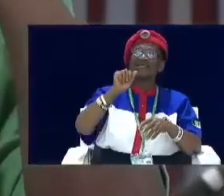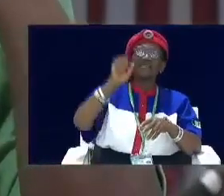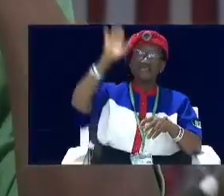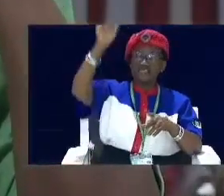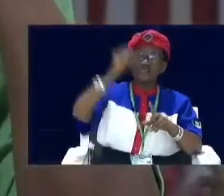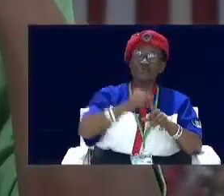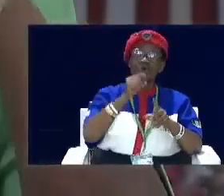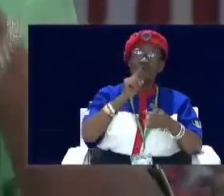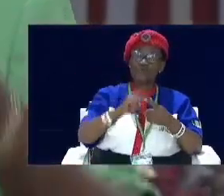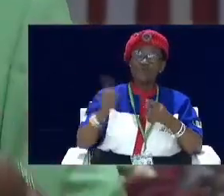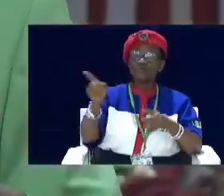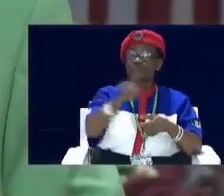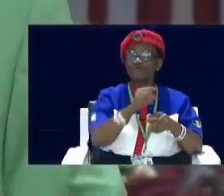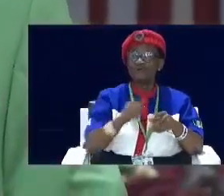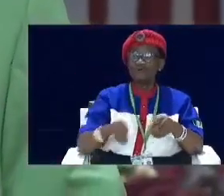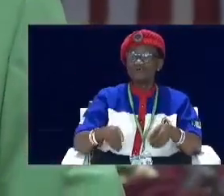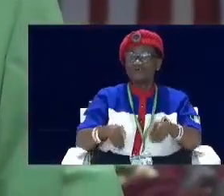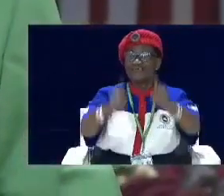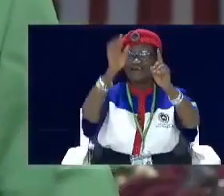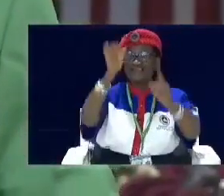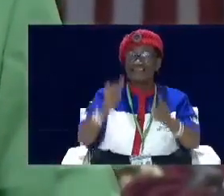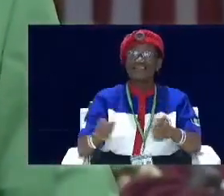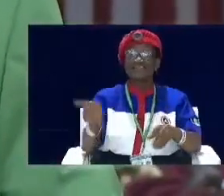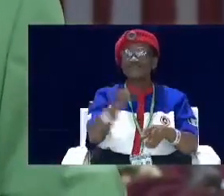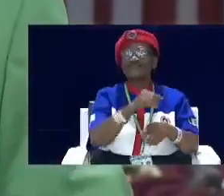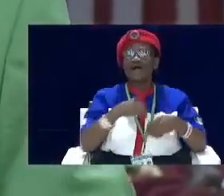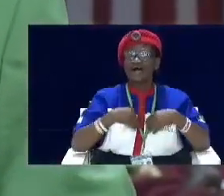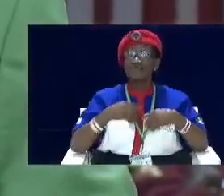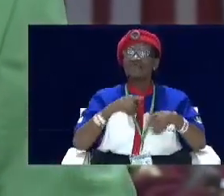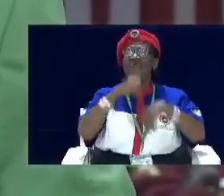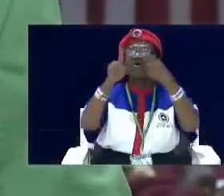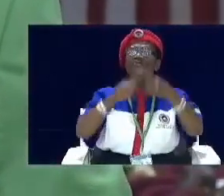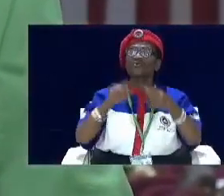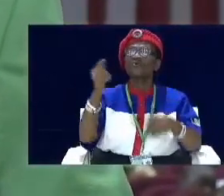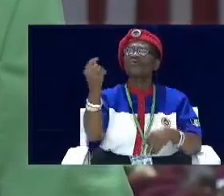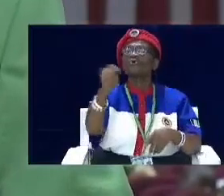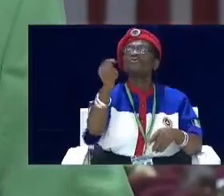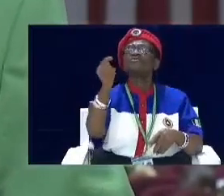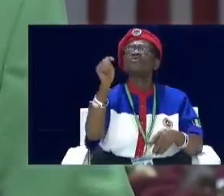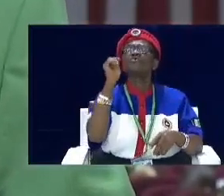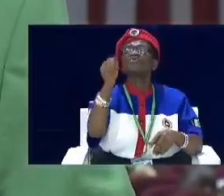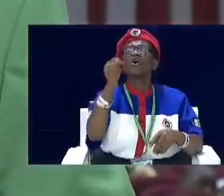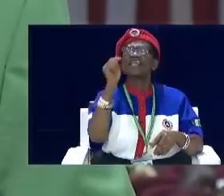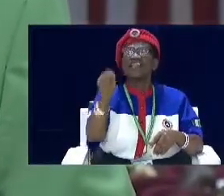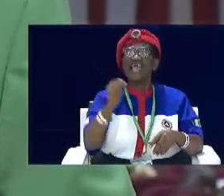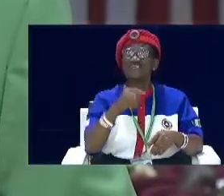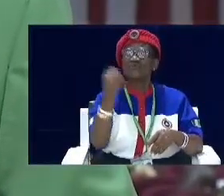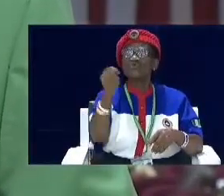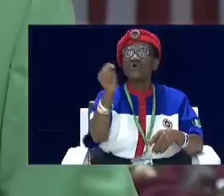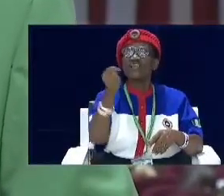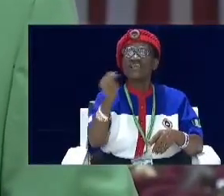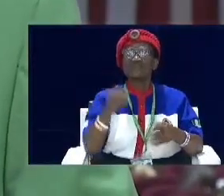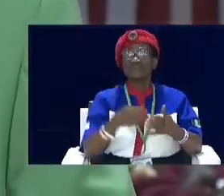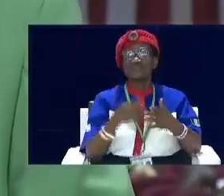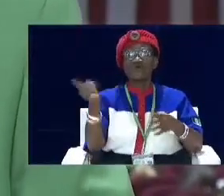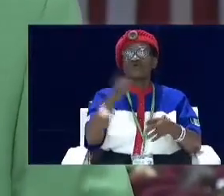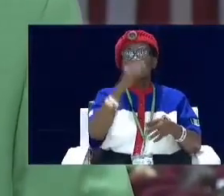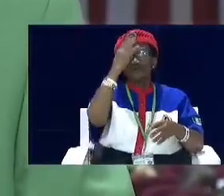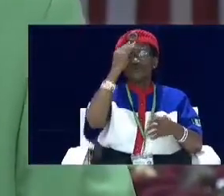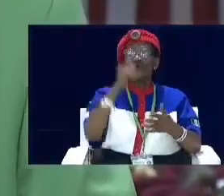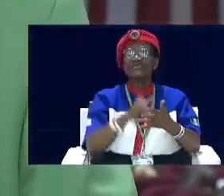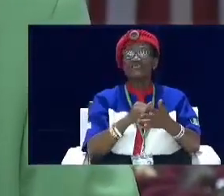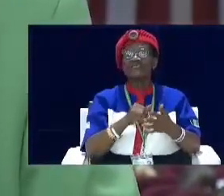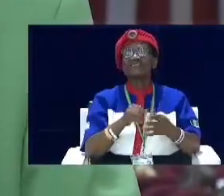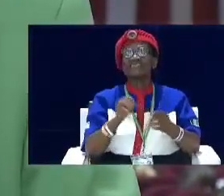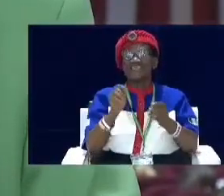to the toilet. And before you know it, little by little, you become